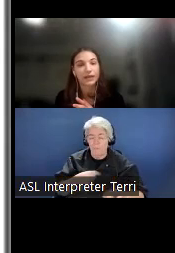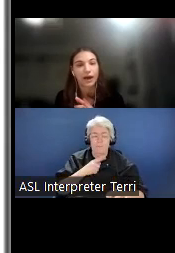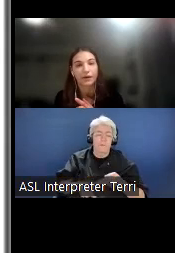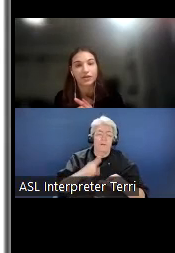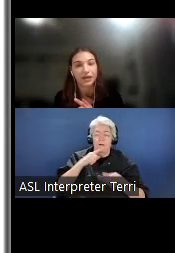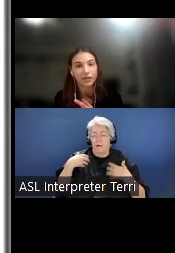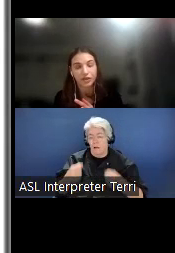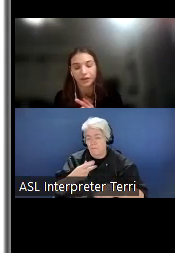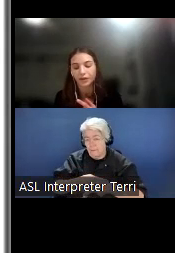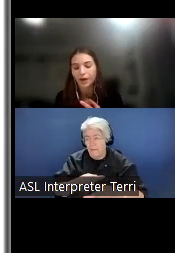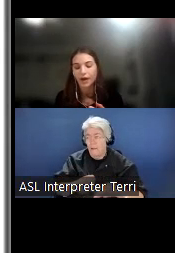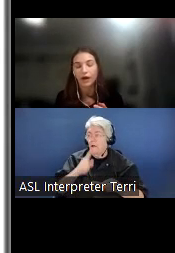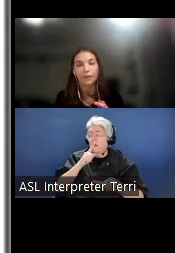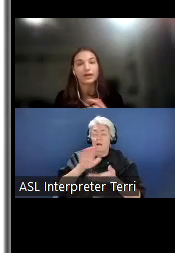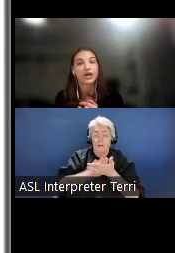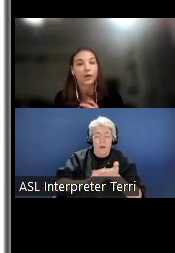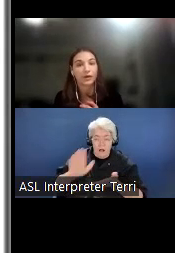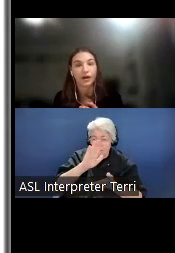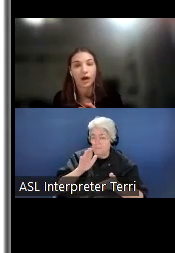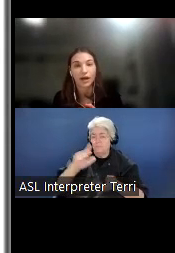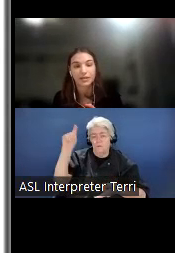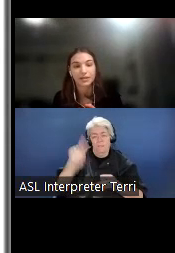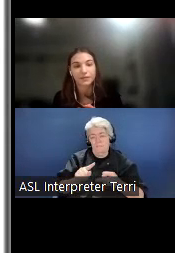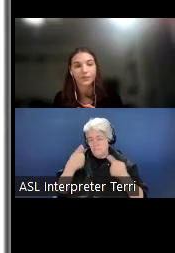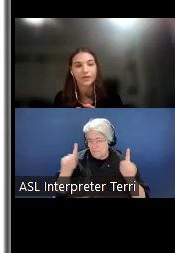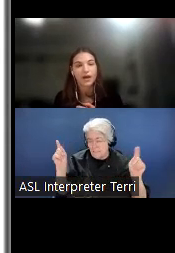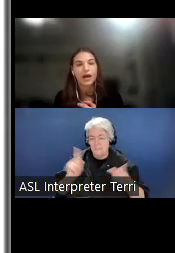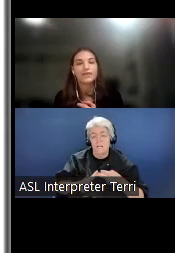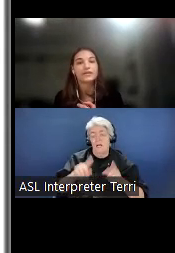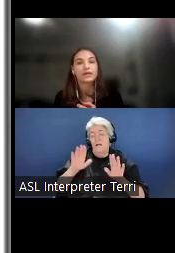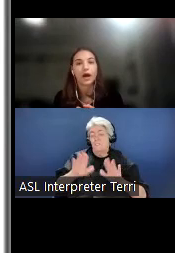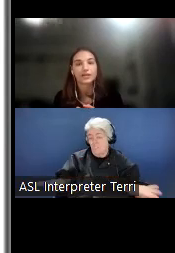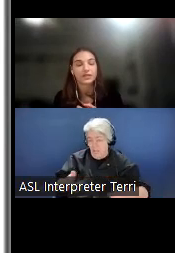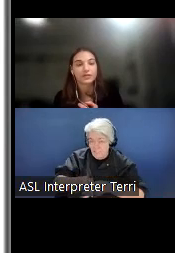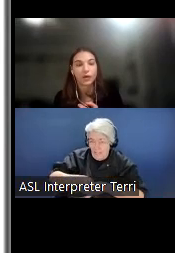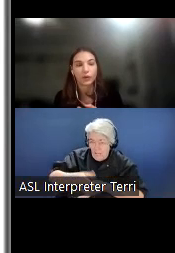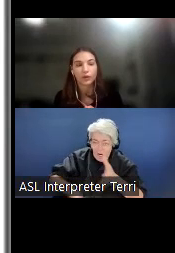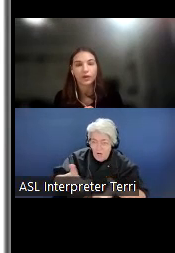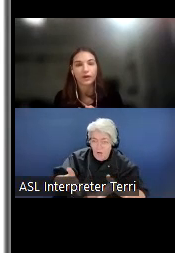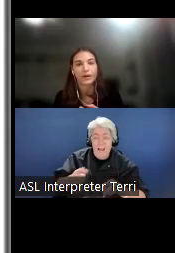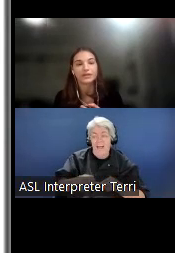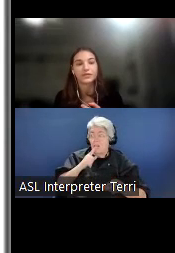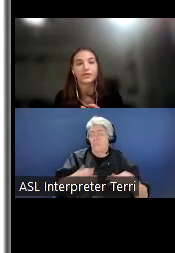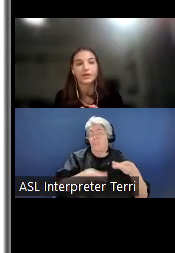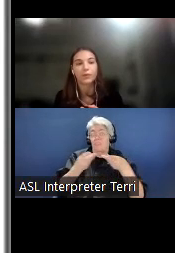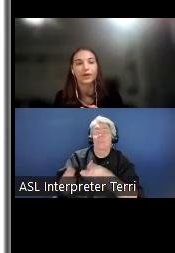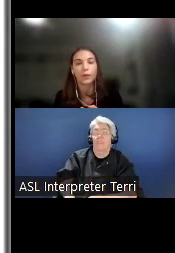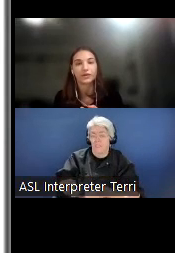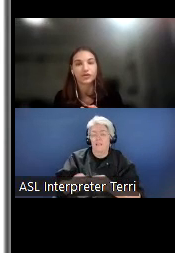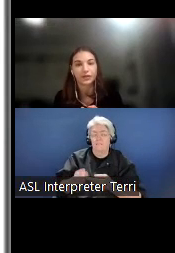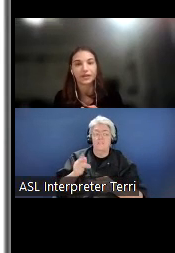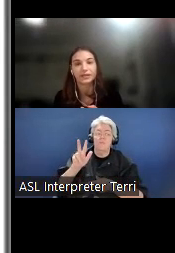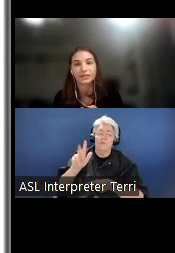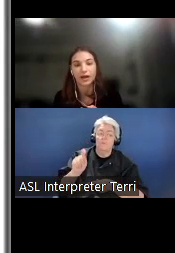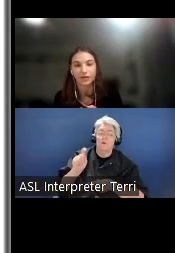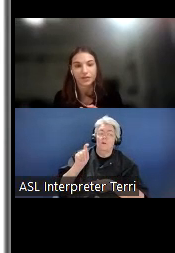negative impact on higher education, and childcare costs. And these costs total combine to